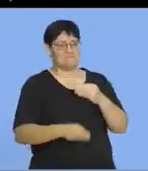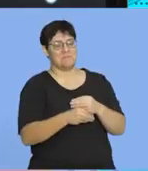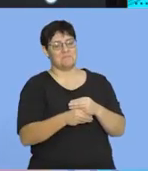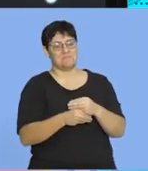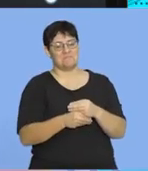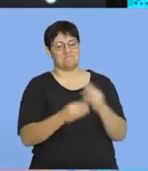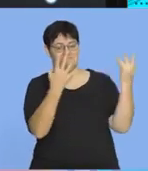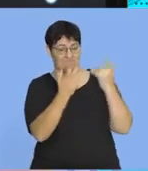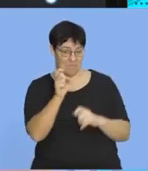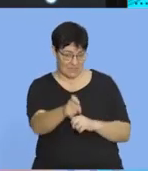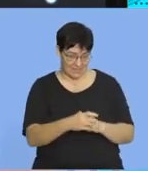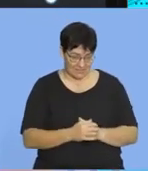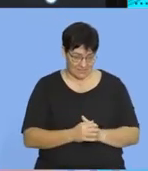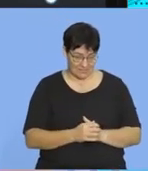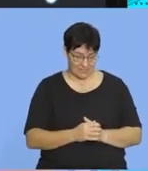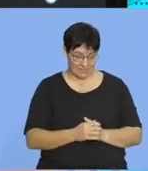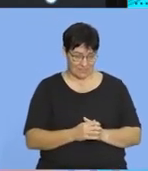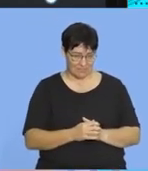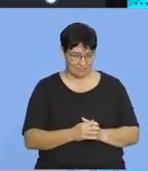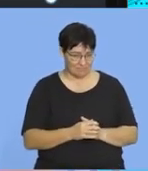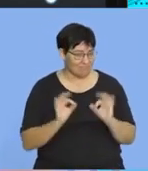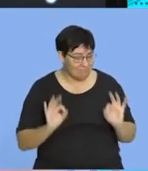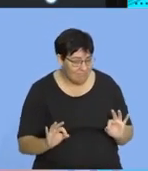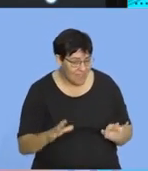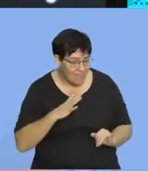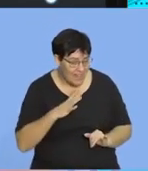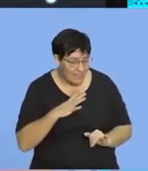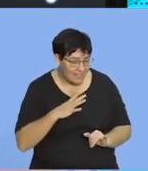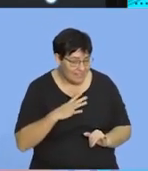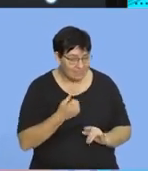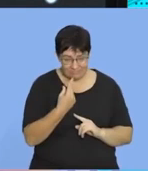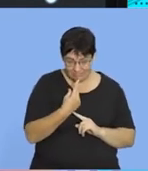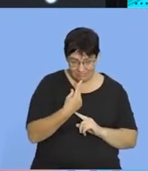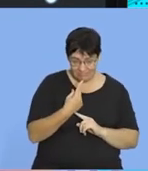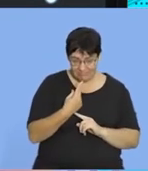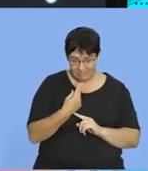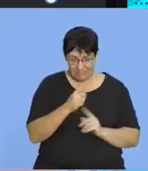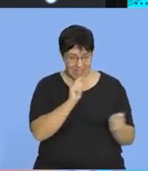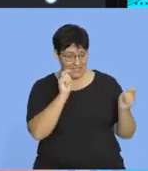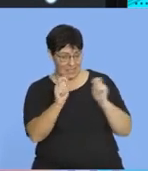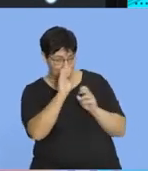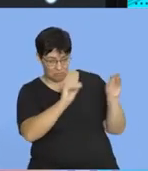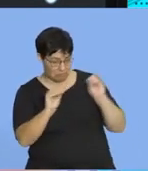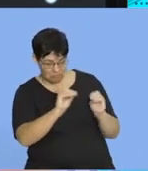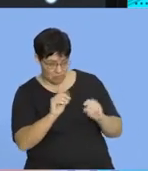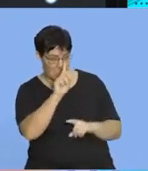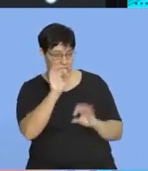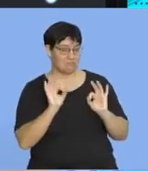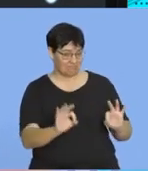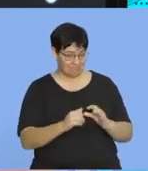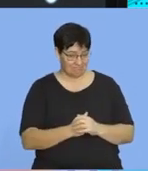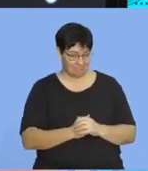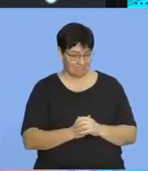got that extra little piece to it. Okay? That was fine. We got that. That was a nice substitution